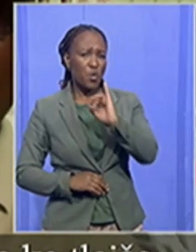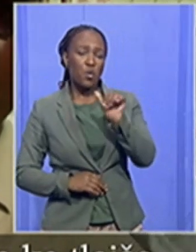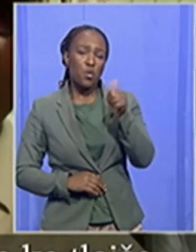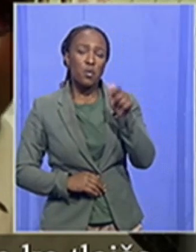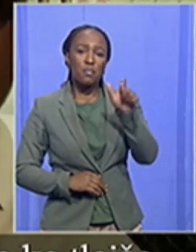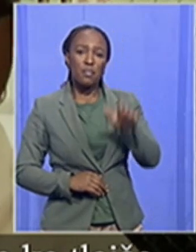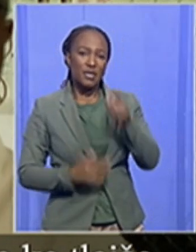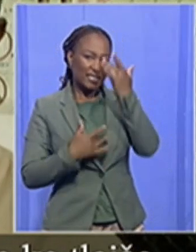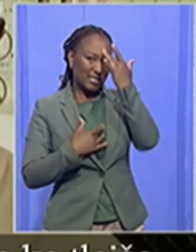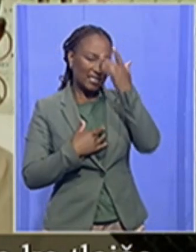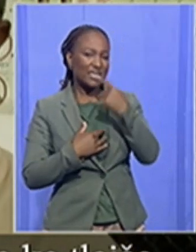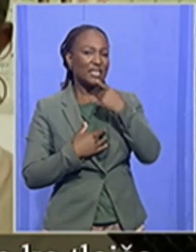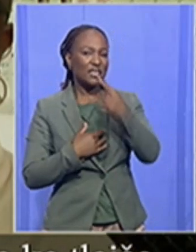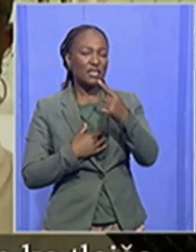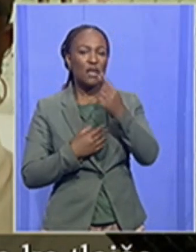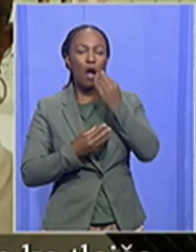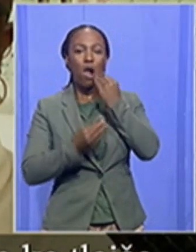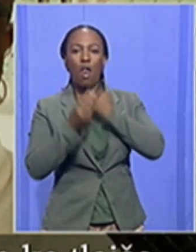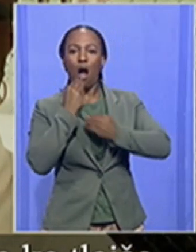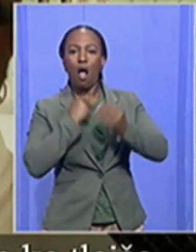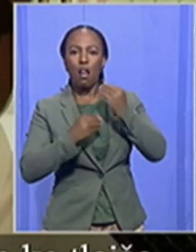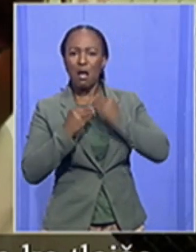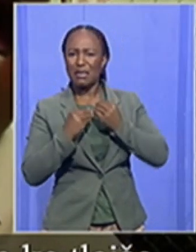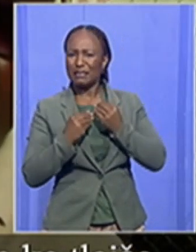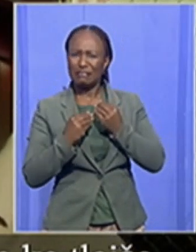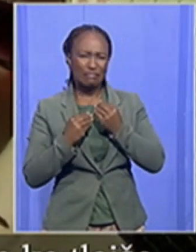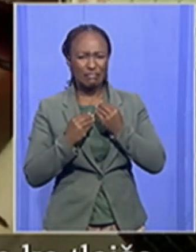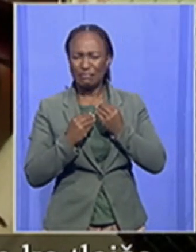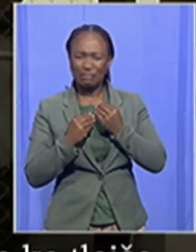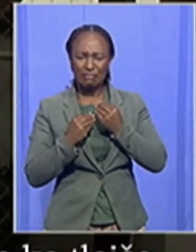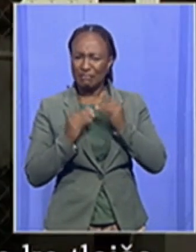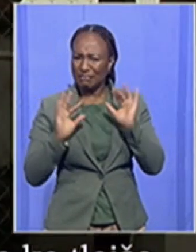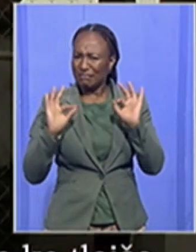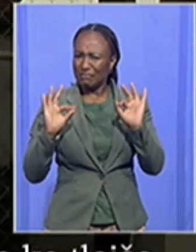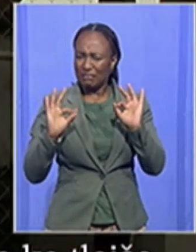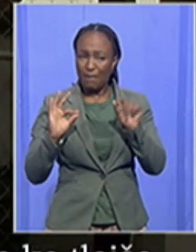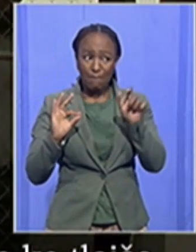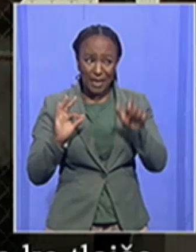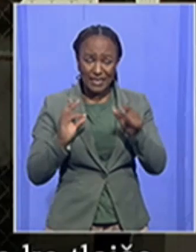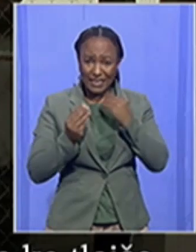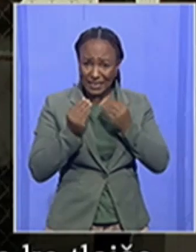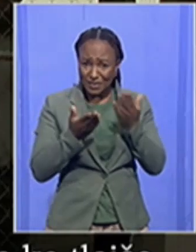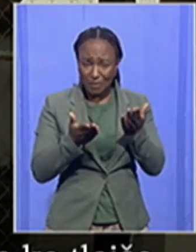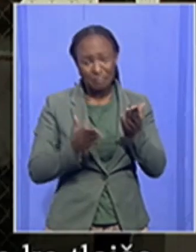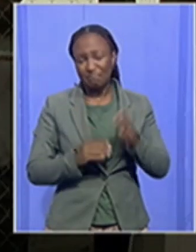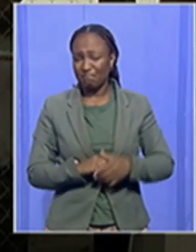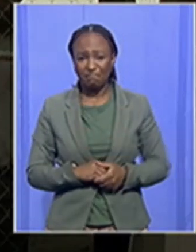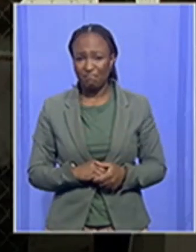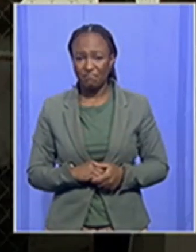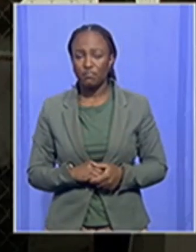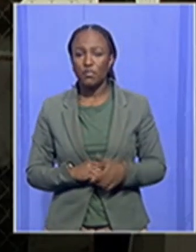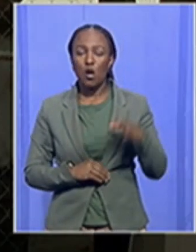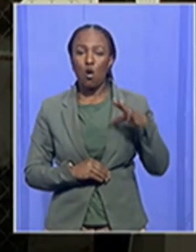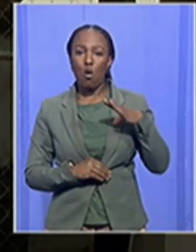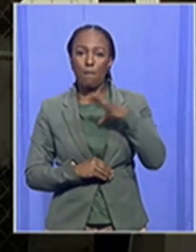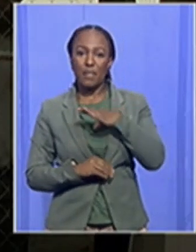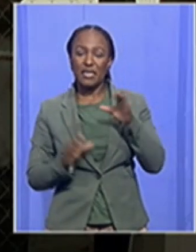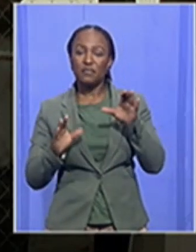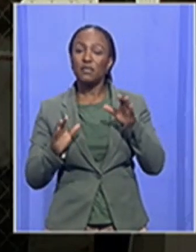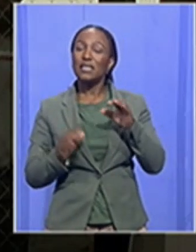gore dijo tse ba di jang ka mo a se tšele di ka ja ke motho. Komishene ya ditokelo tša botho e re tšhoga gore seemo